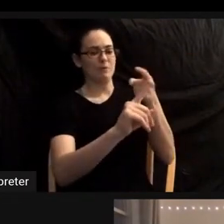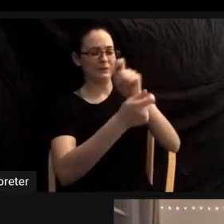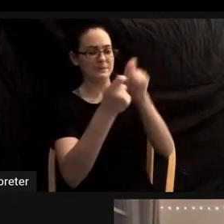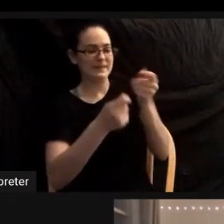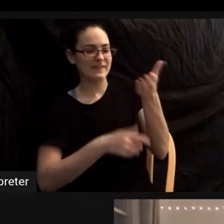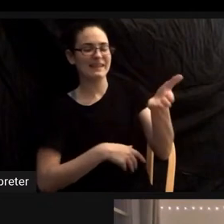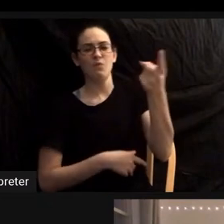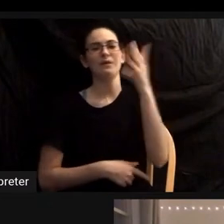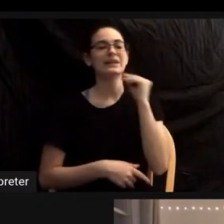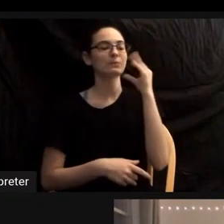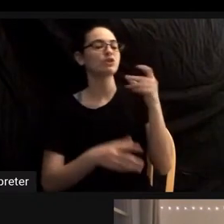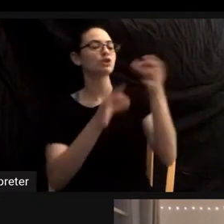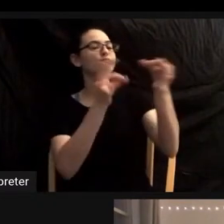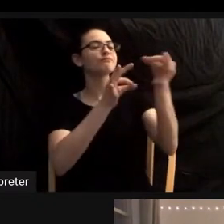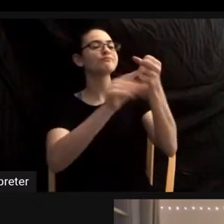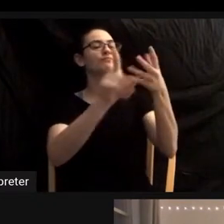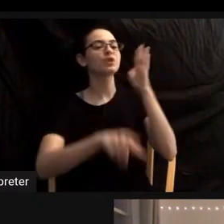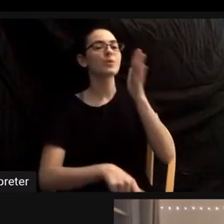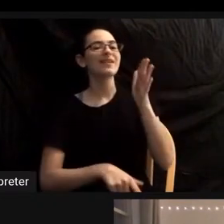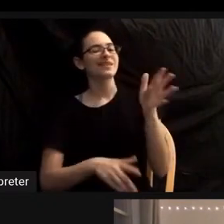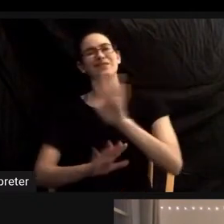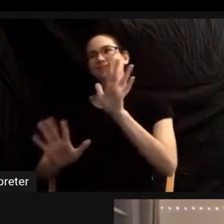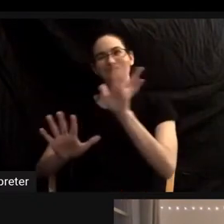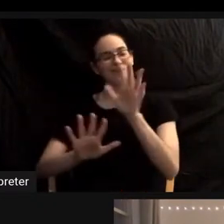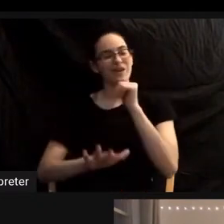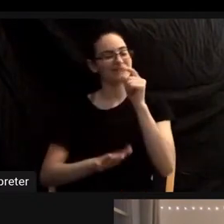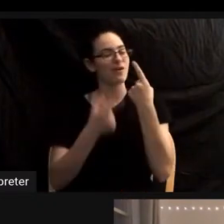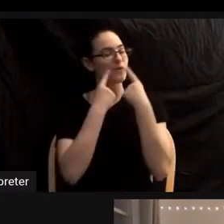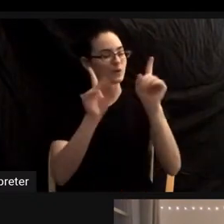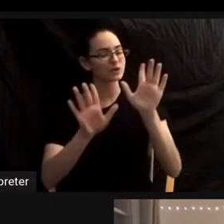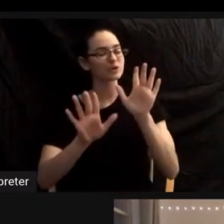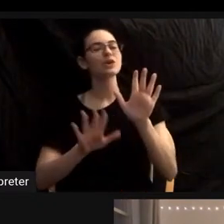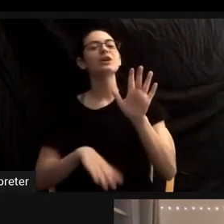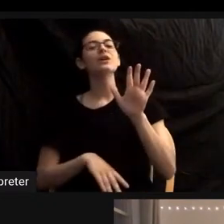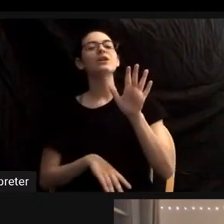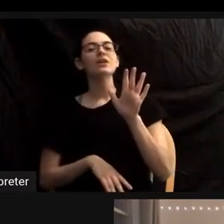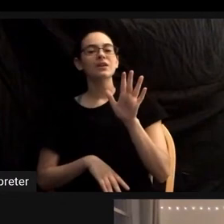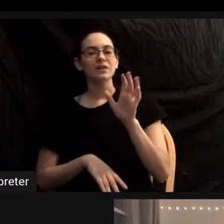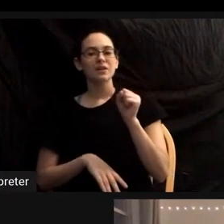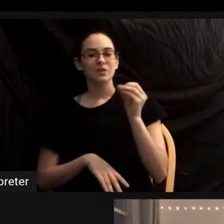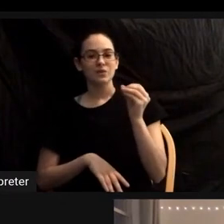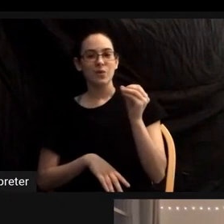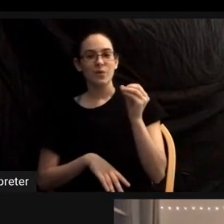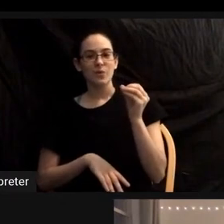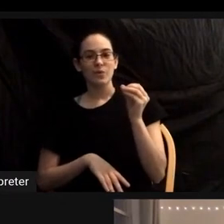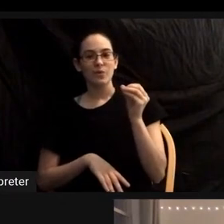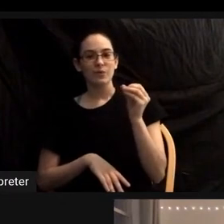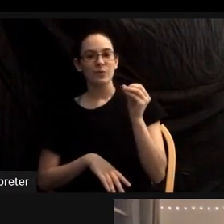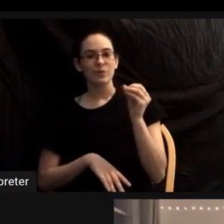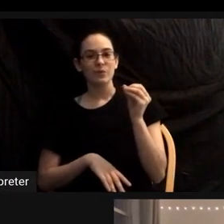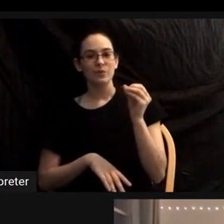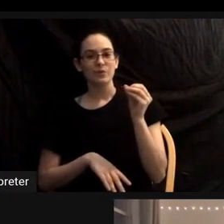one experience and you're gonna tell it to us. It's like, no, that's not how this works. Right. So letting it be something multiplicitous was